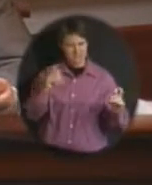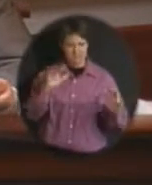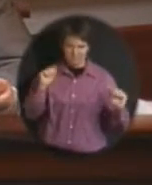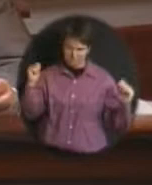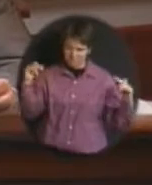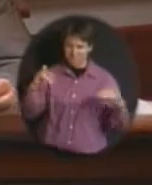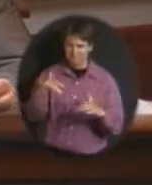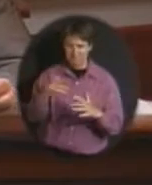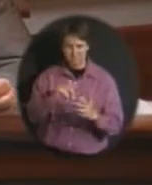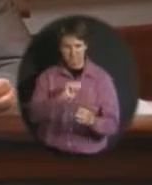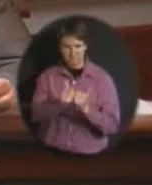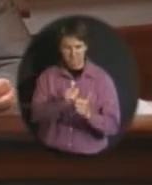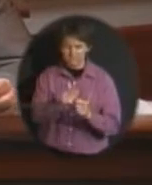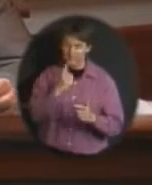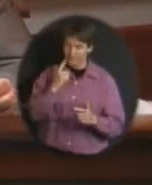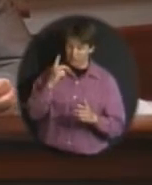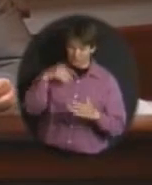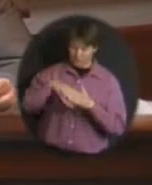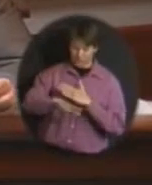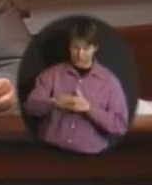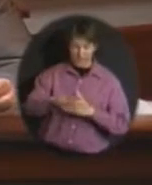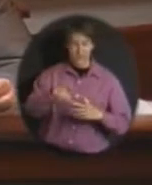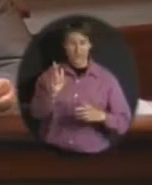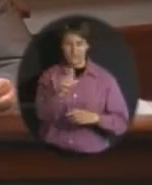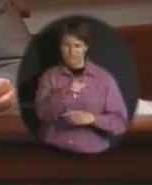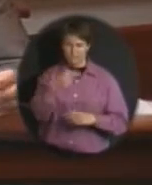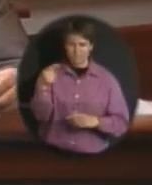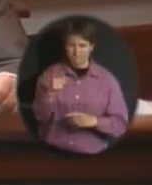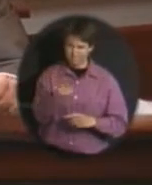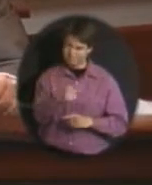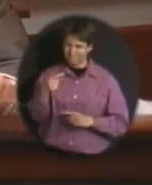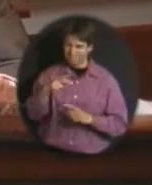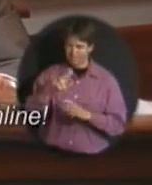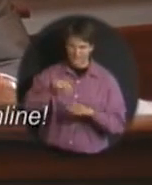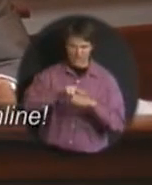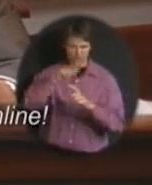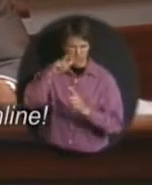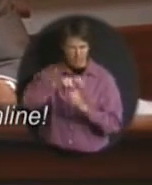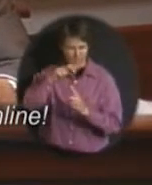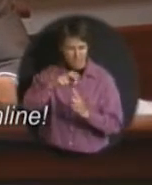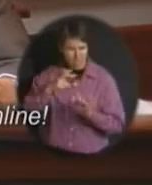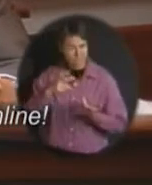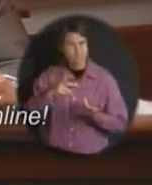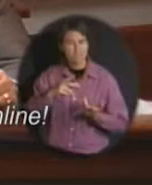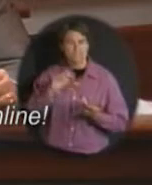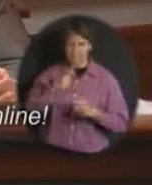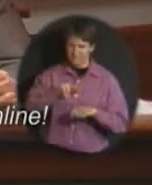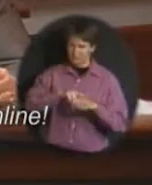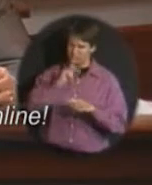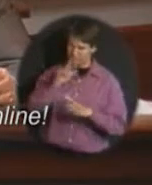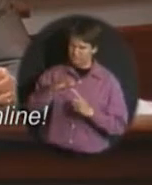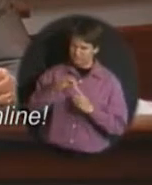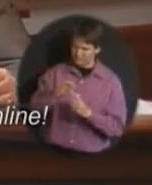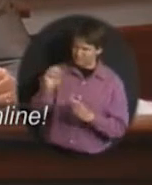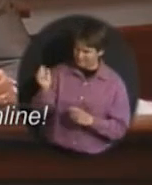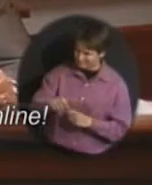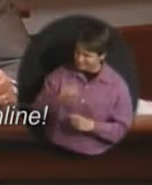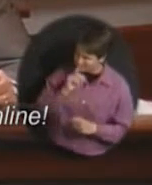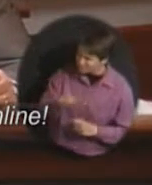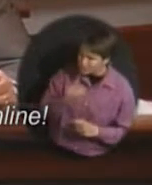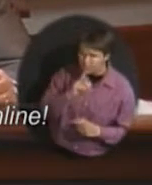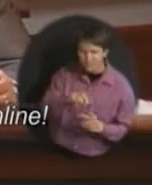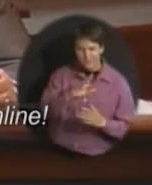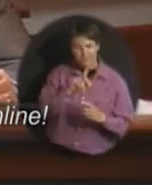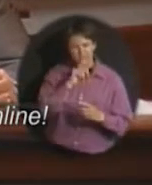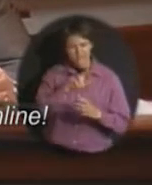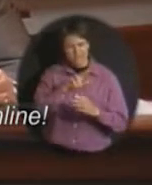out national champs is pretty special. Yeah, when you think it's national, I mean, that's right. Really special. Yeah. It just,